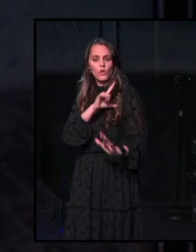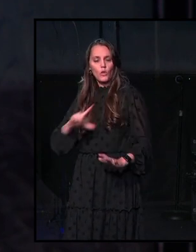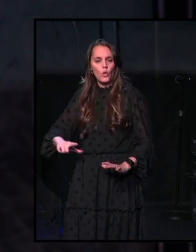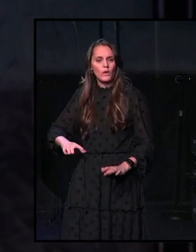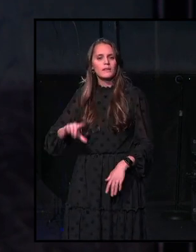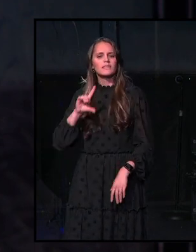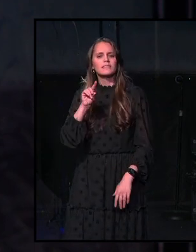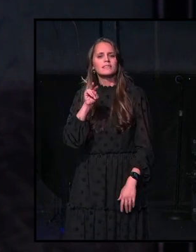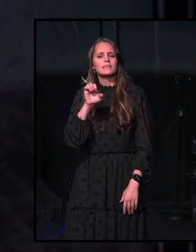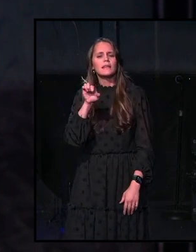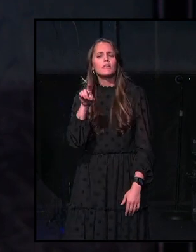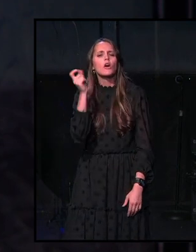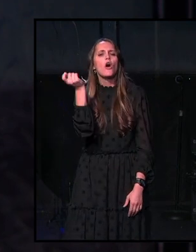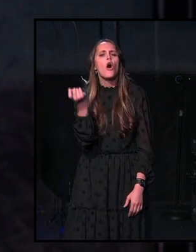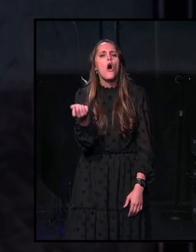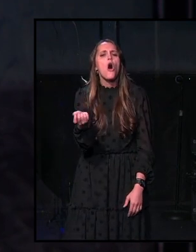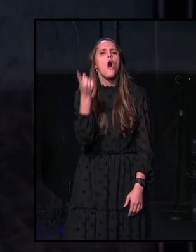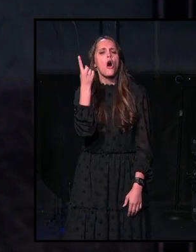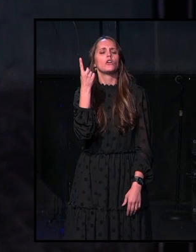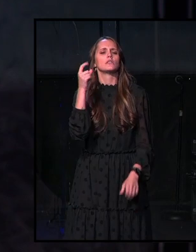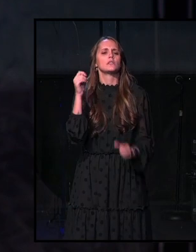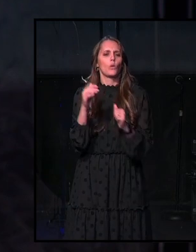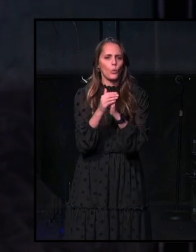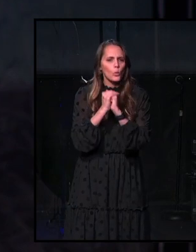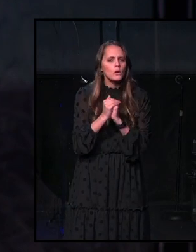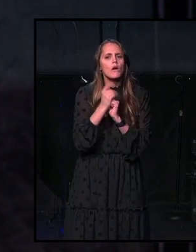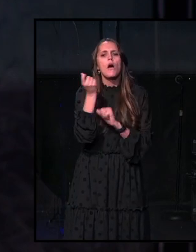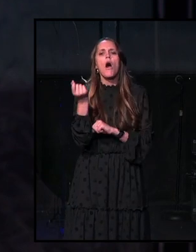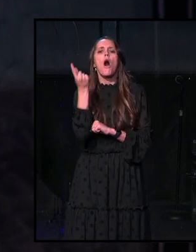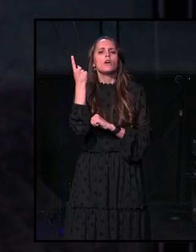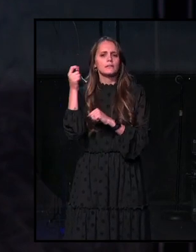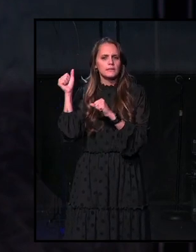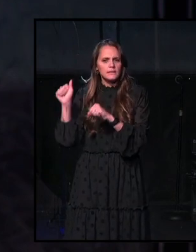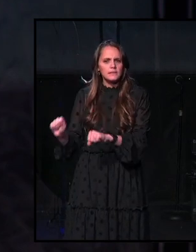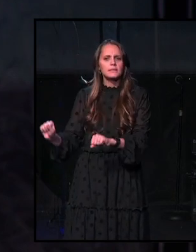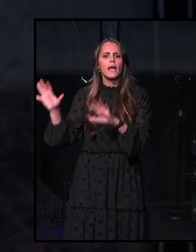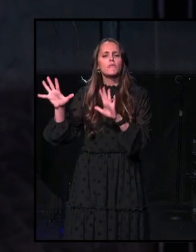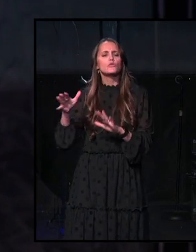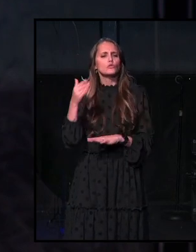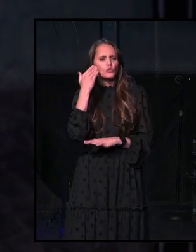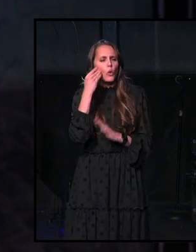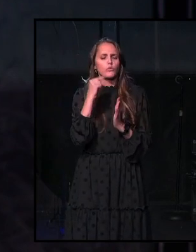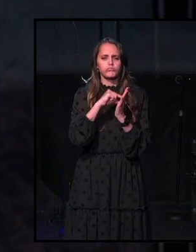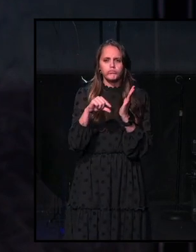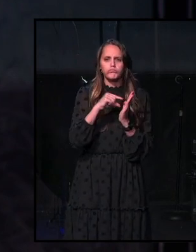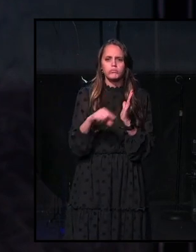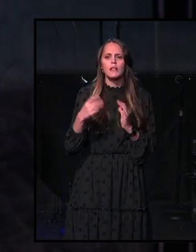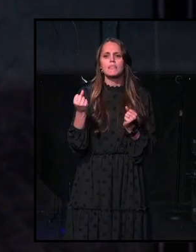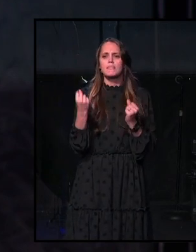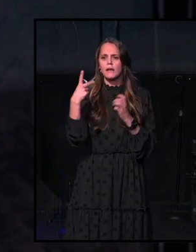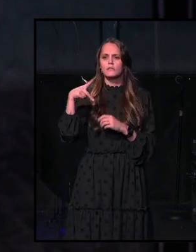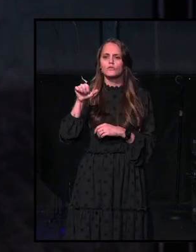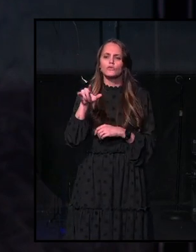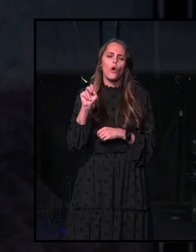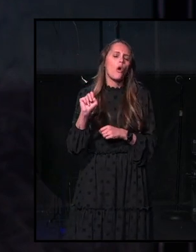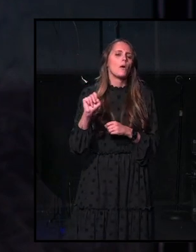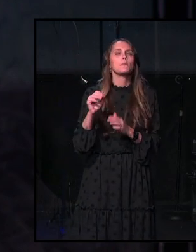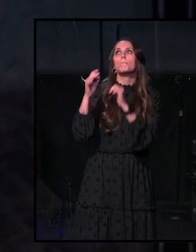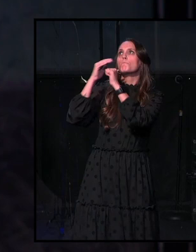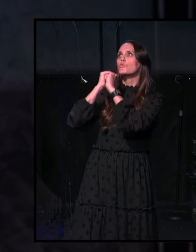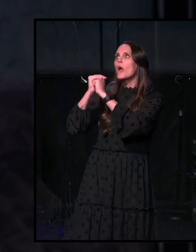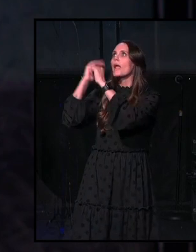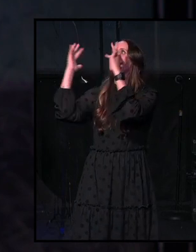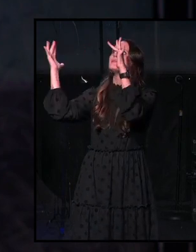worship. He understood sacrifice. We see that all through scripture. He wrote a lot of the Psalms, just praises to the Lord. He danced before the